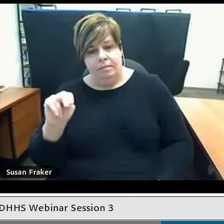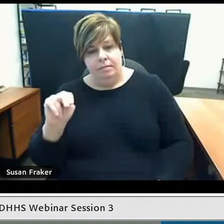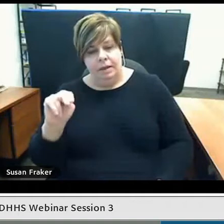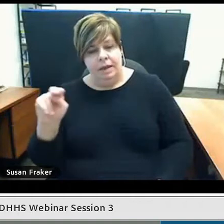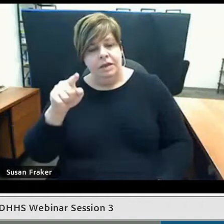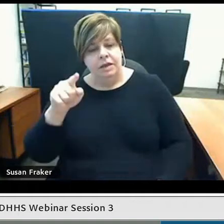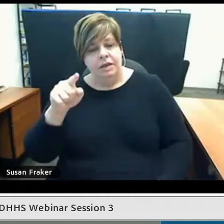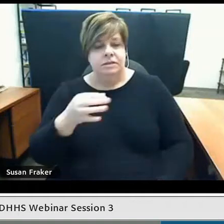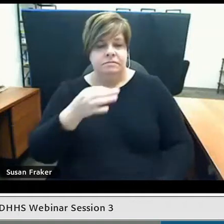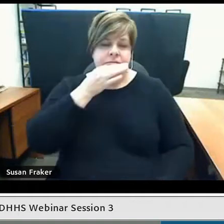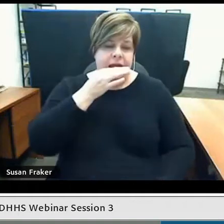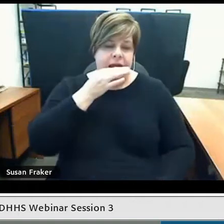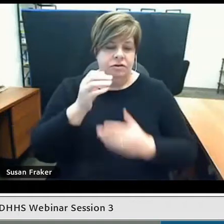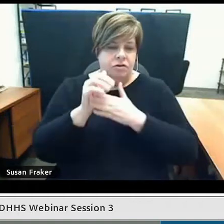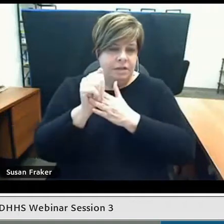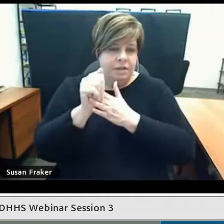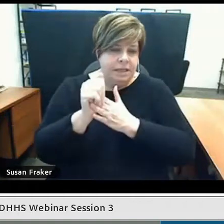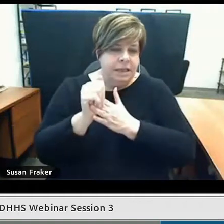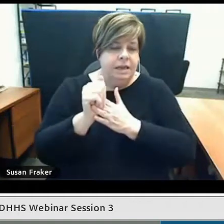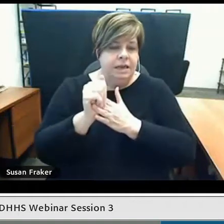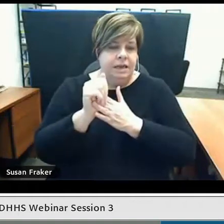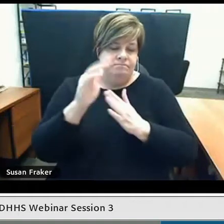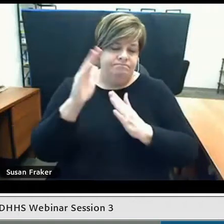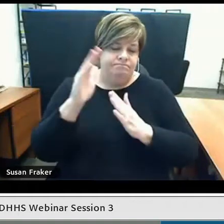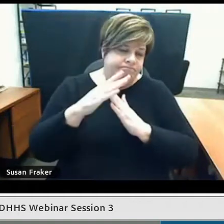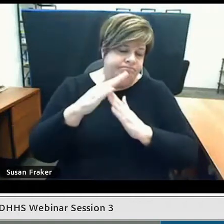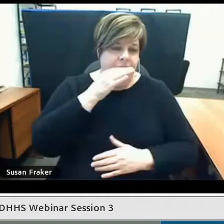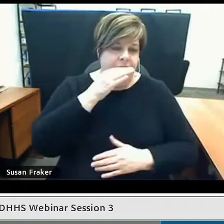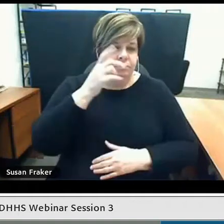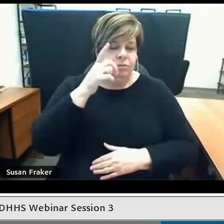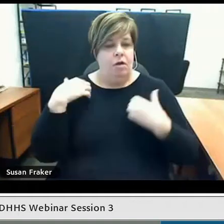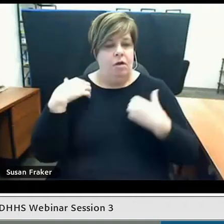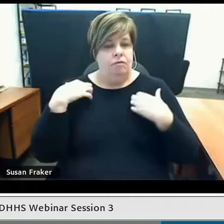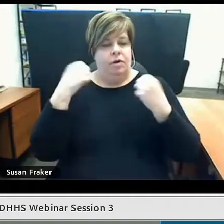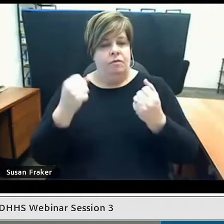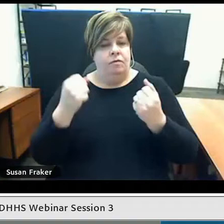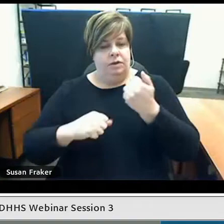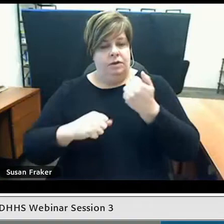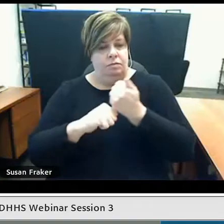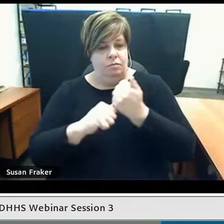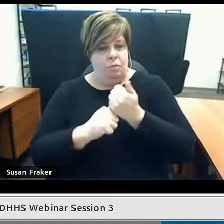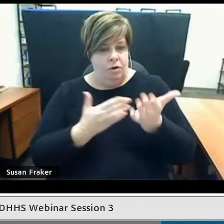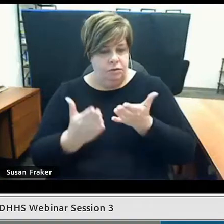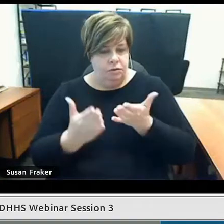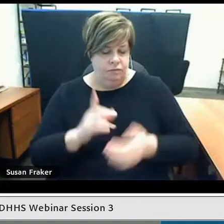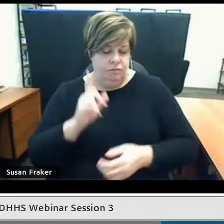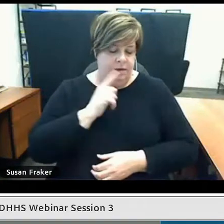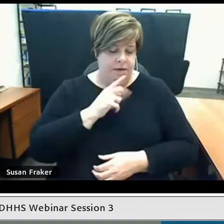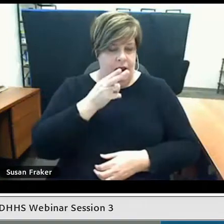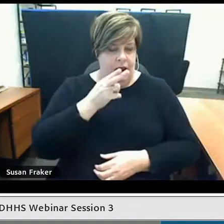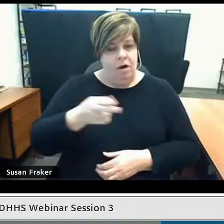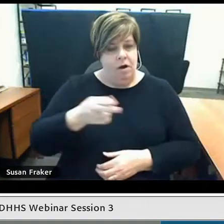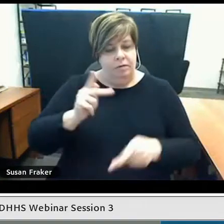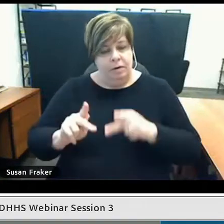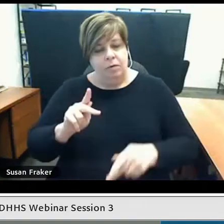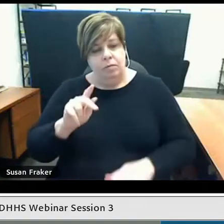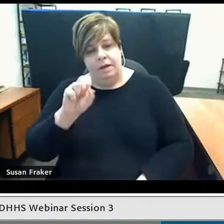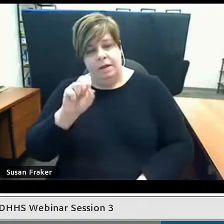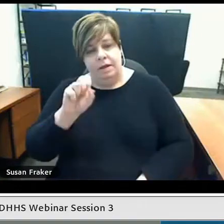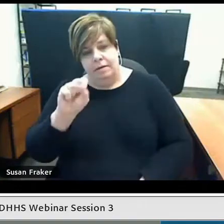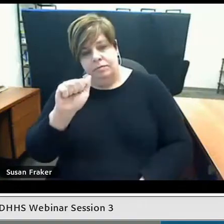expert on providing treatment and recovery support services for deaf and hard of hearing individuals with a substance use disorder.